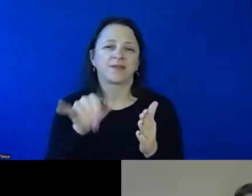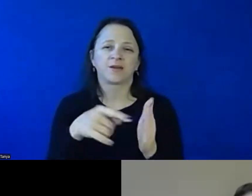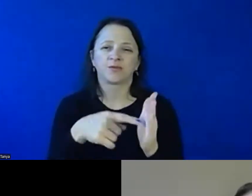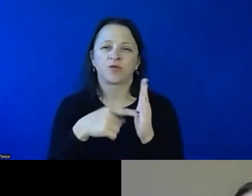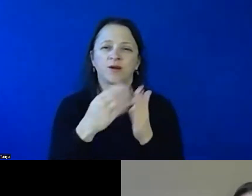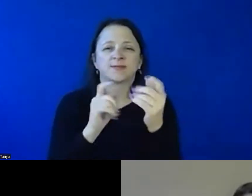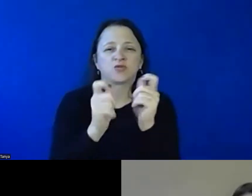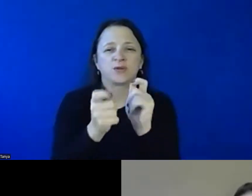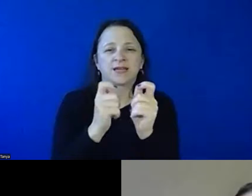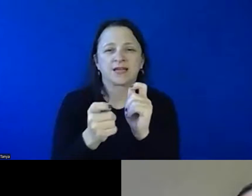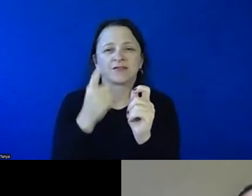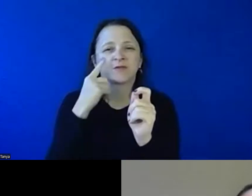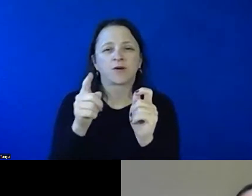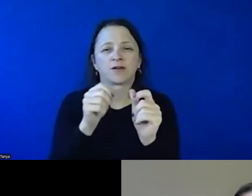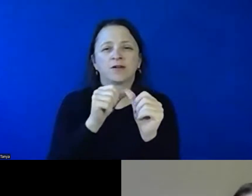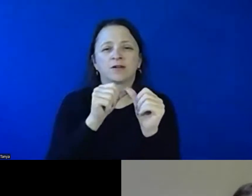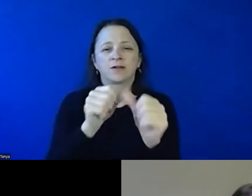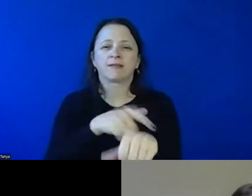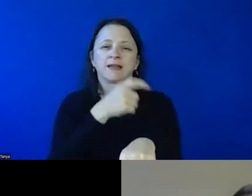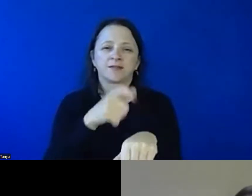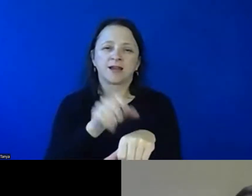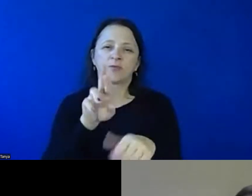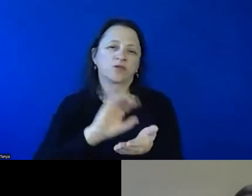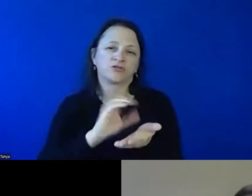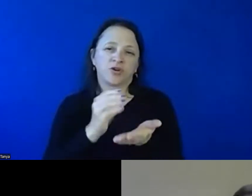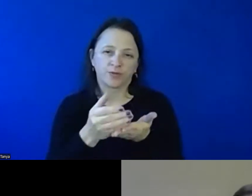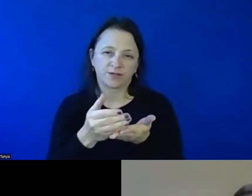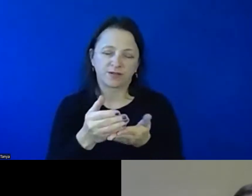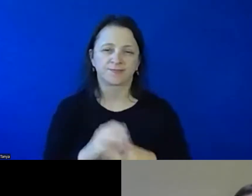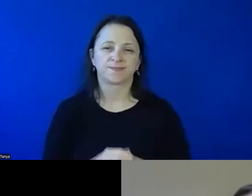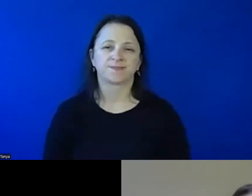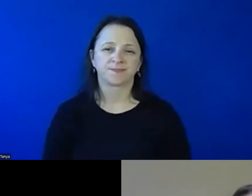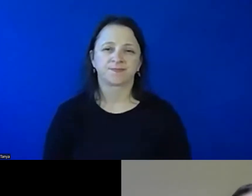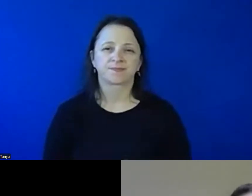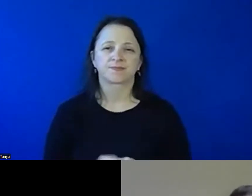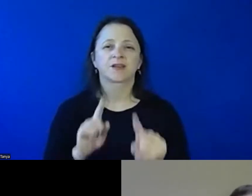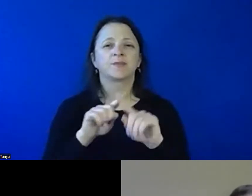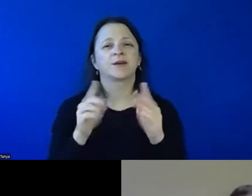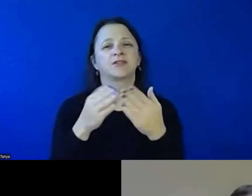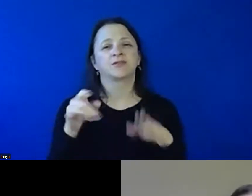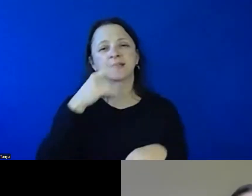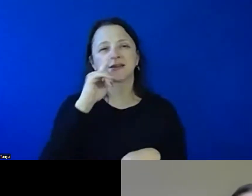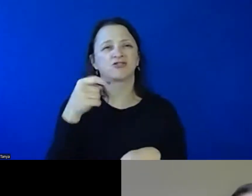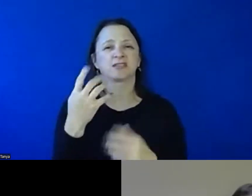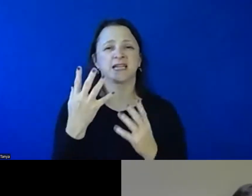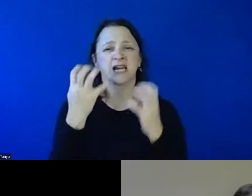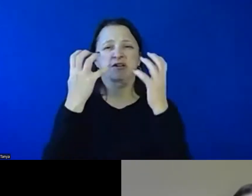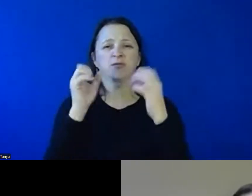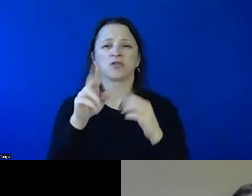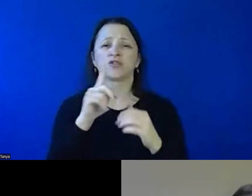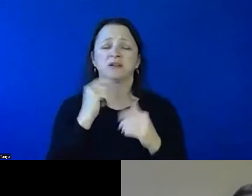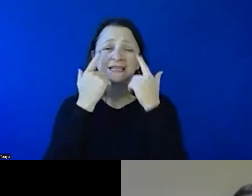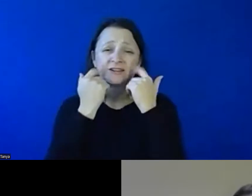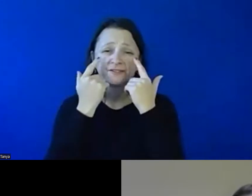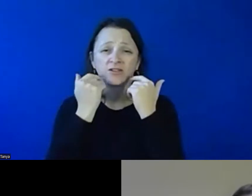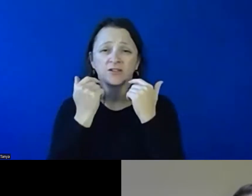some tweaking of the duration or the dosing or timing. But kids who are just irritable or super tearful